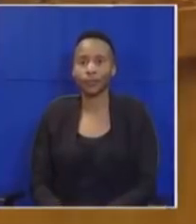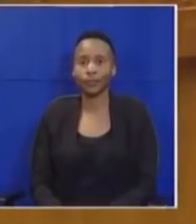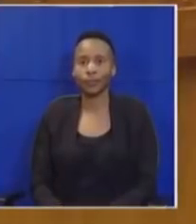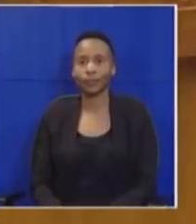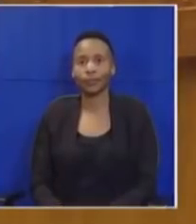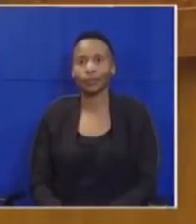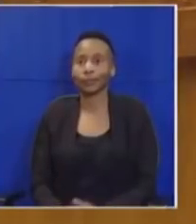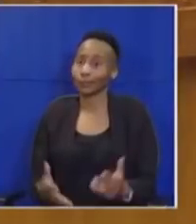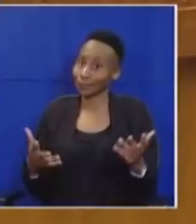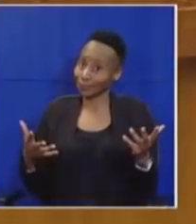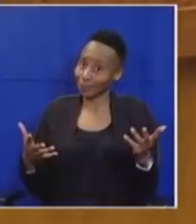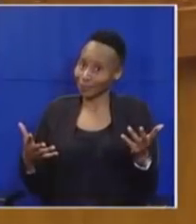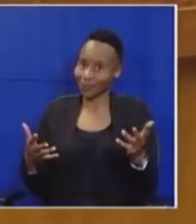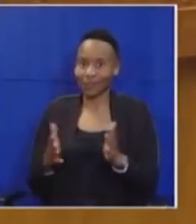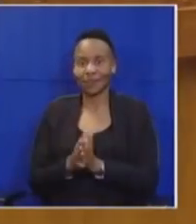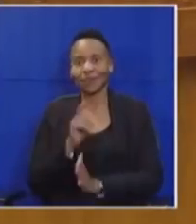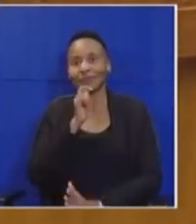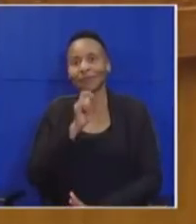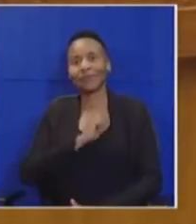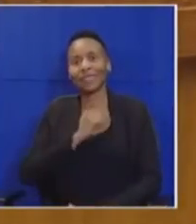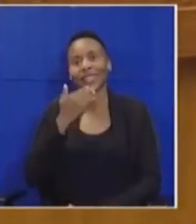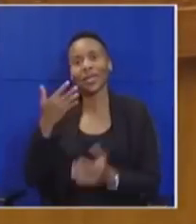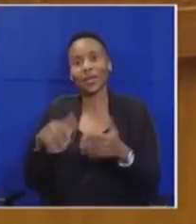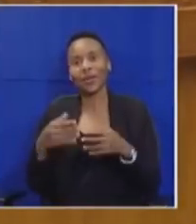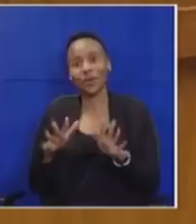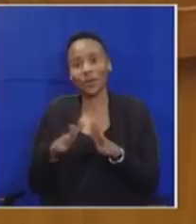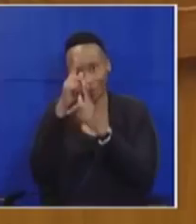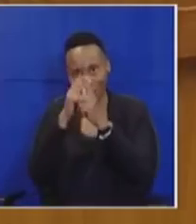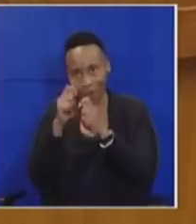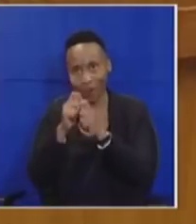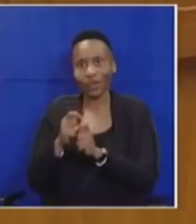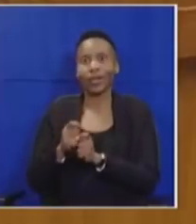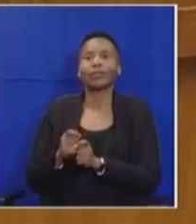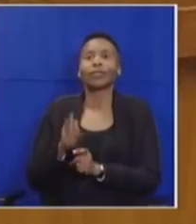Quite frankly, thank you, Honorable Speaker, Honorable Maimane.